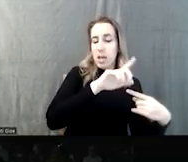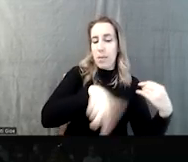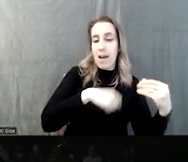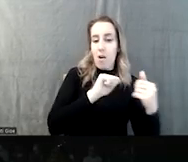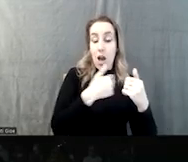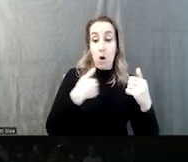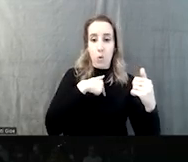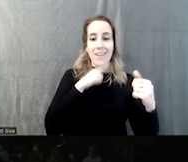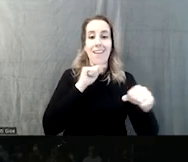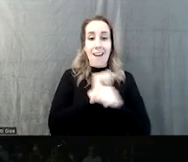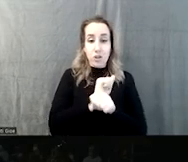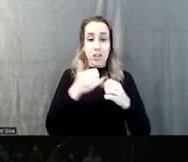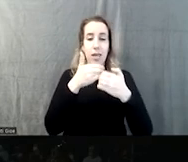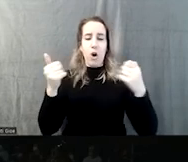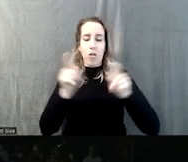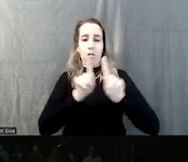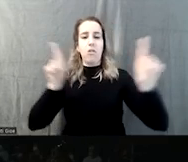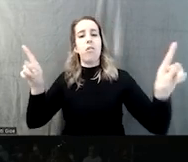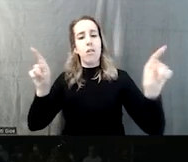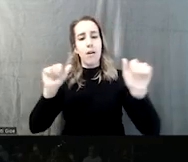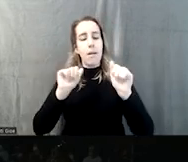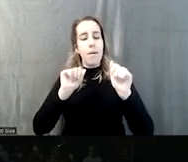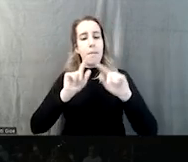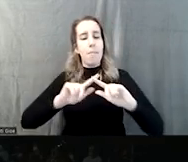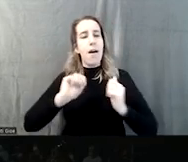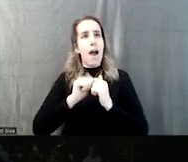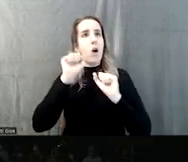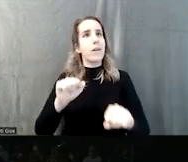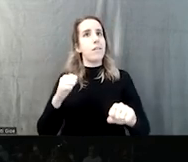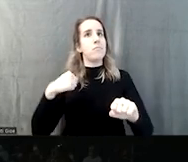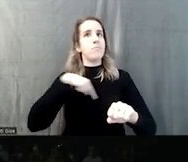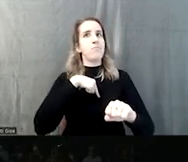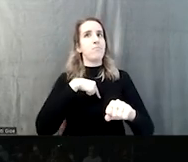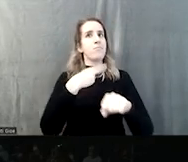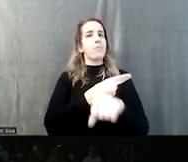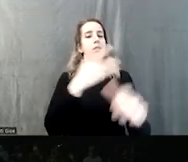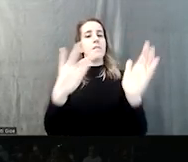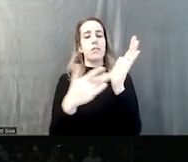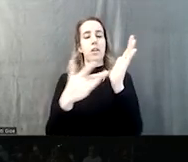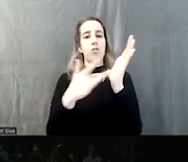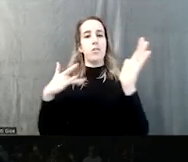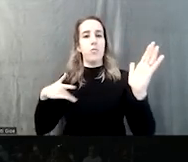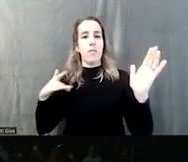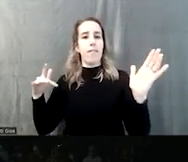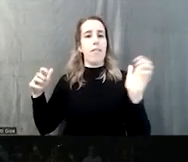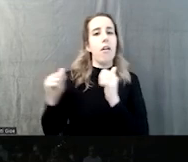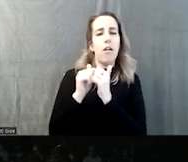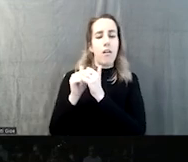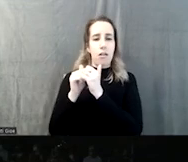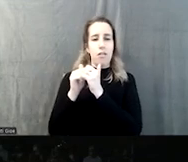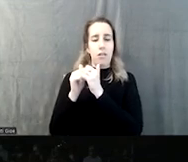we're apart? How can we use technology to be together if we're apart? How can we kind of call each other